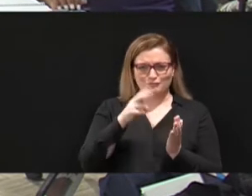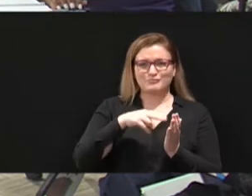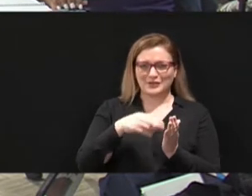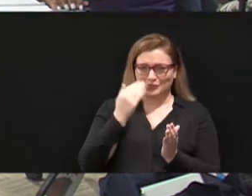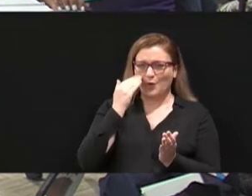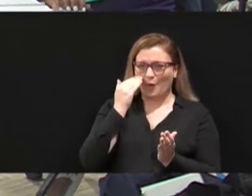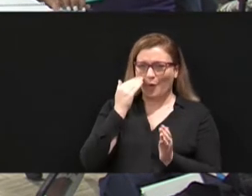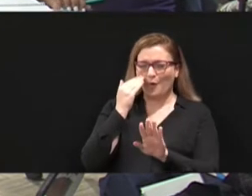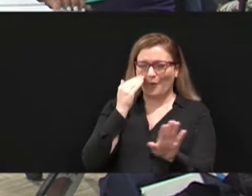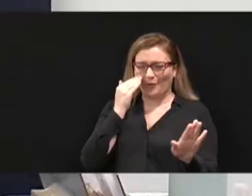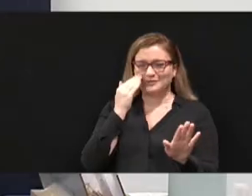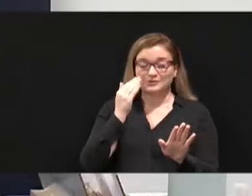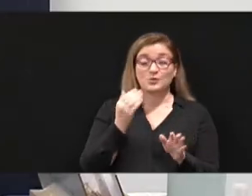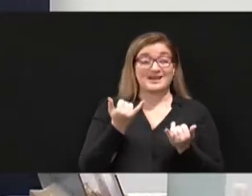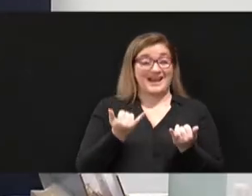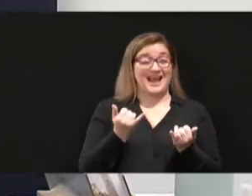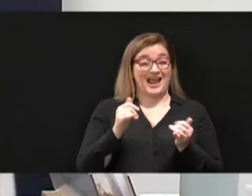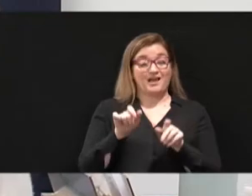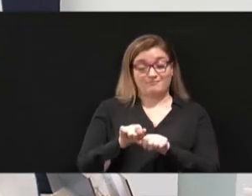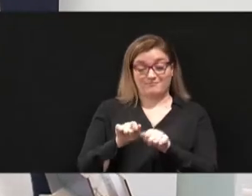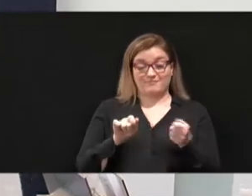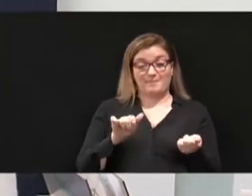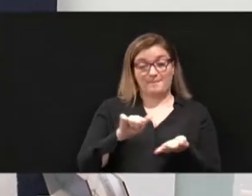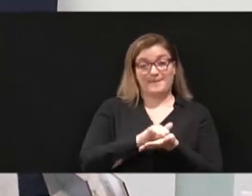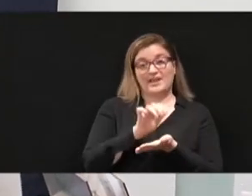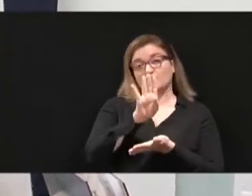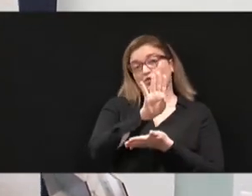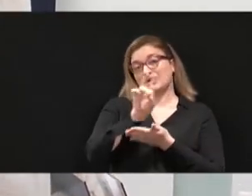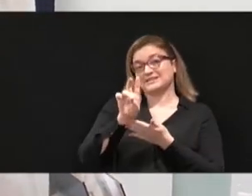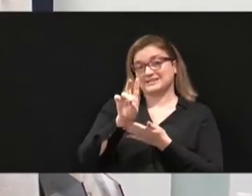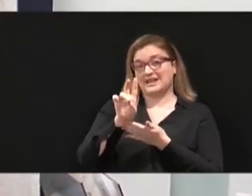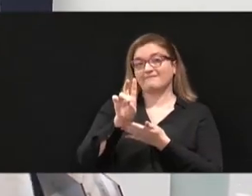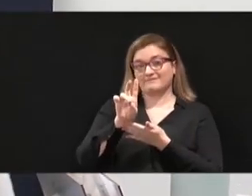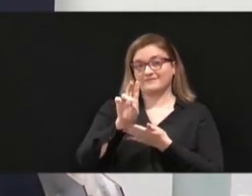you look on page 47 in your